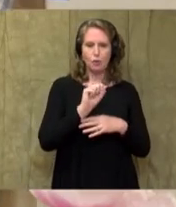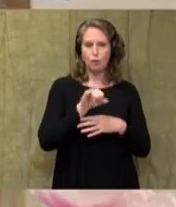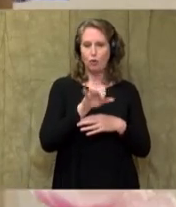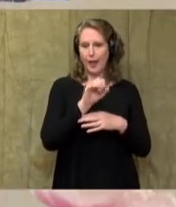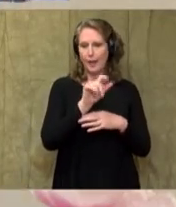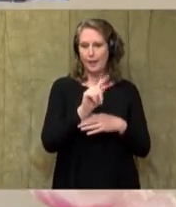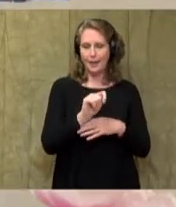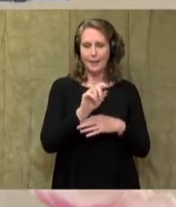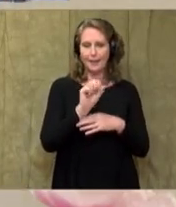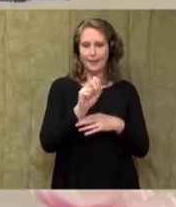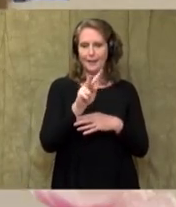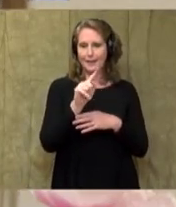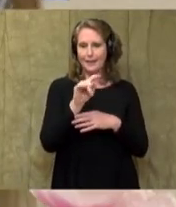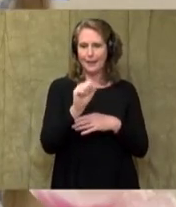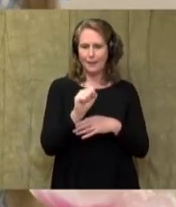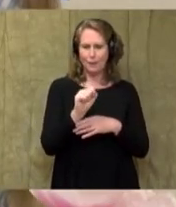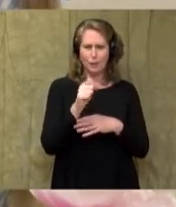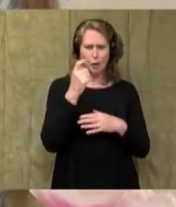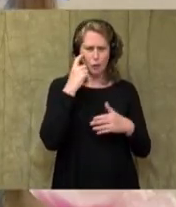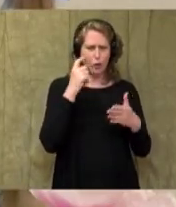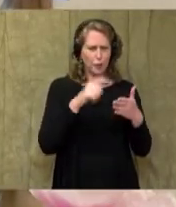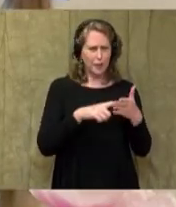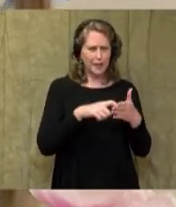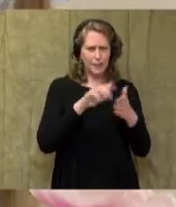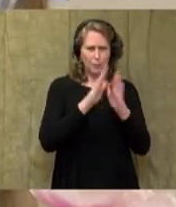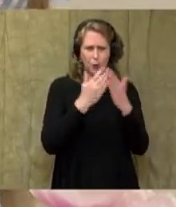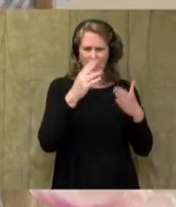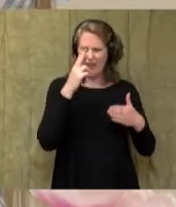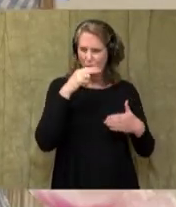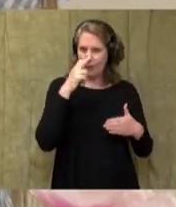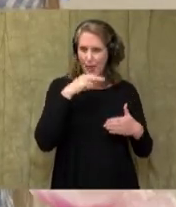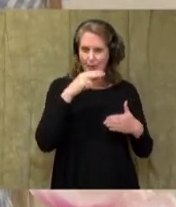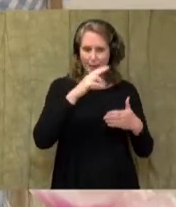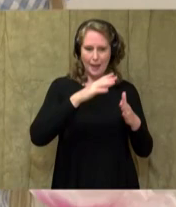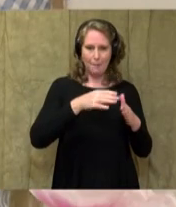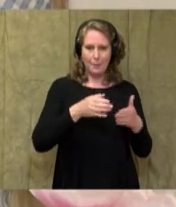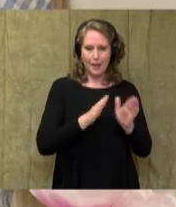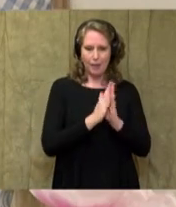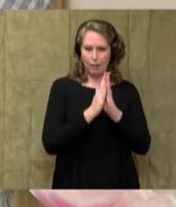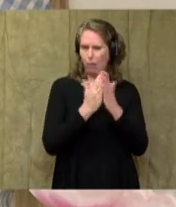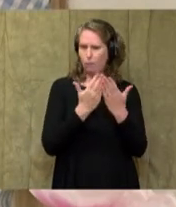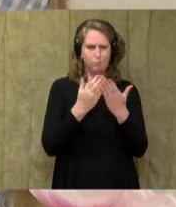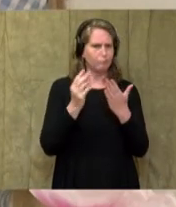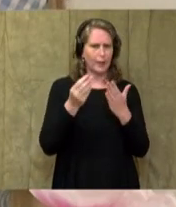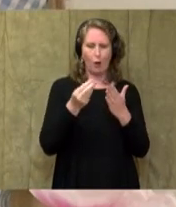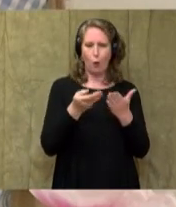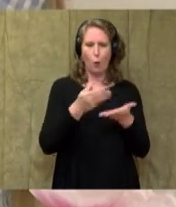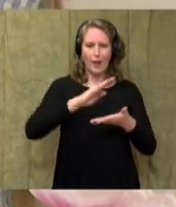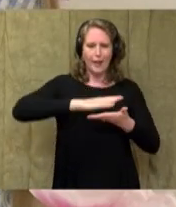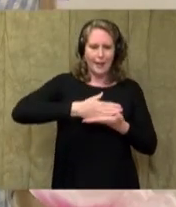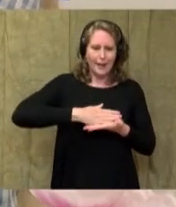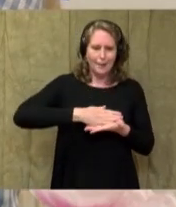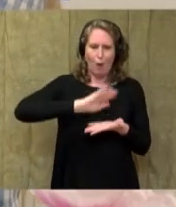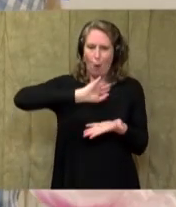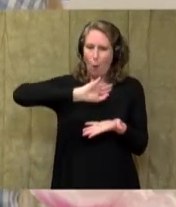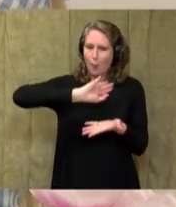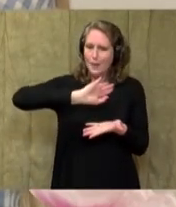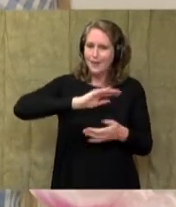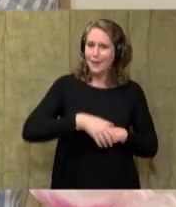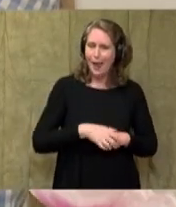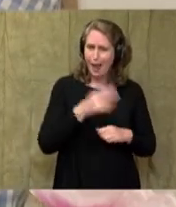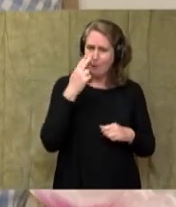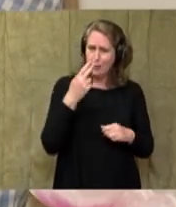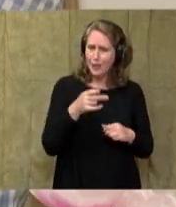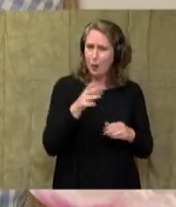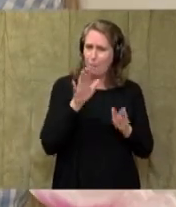Stevens. And you're gonna notice this book is a little bit funny because it opens this way. Have y'all ever seen a book